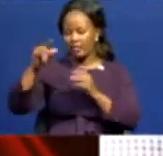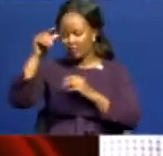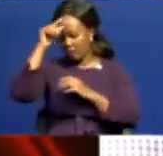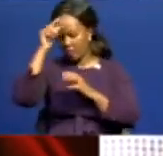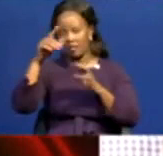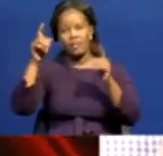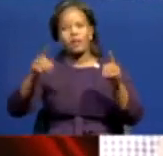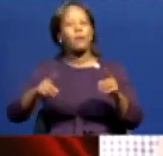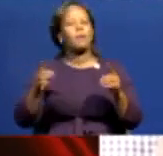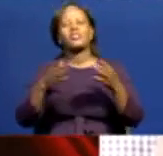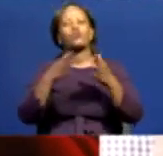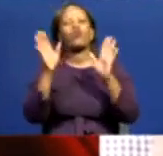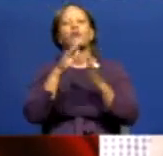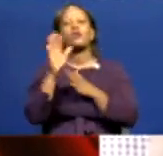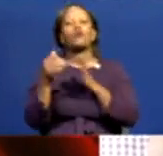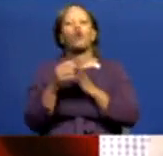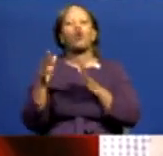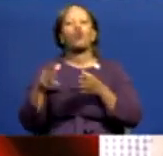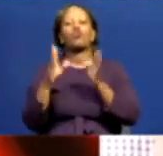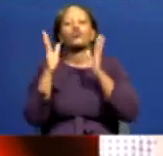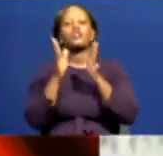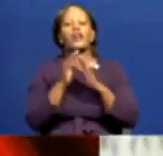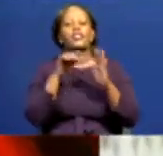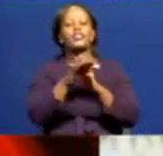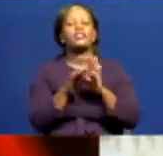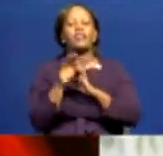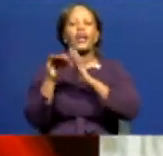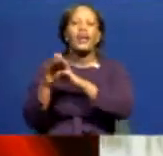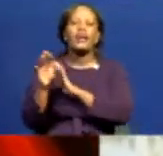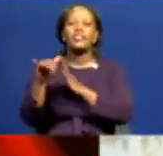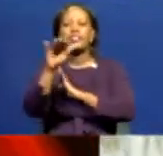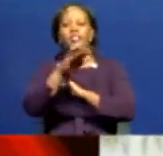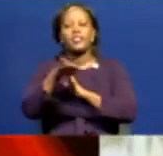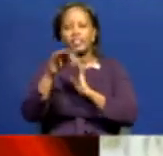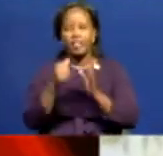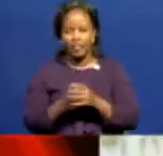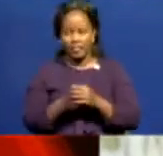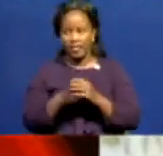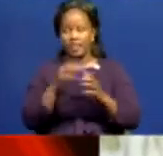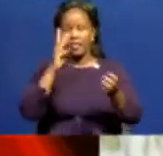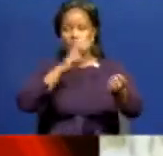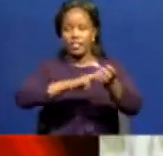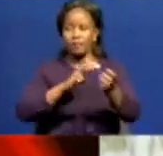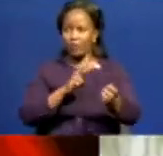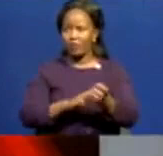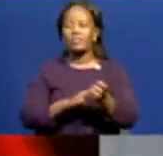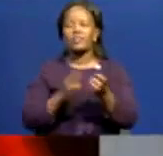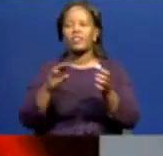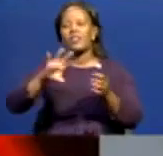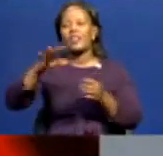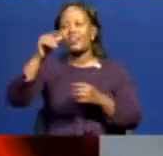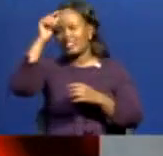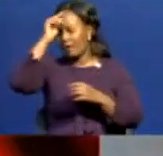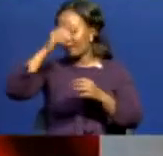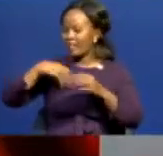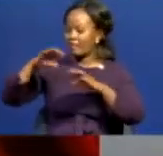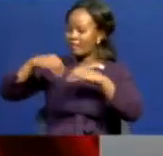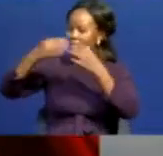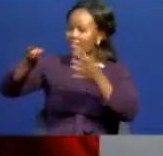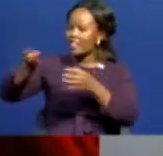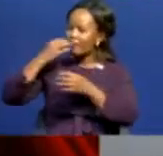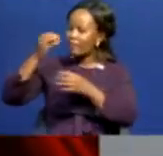all roads and entry points to the county of Mandera. In Migori County, the county government has distributed food and essential items